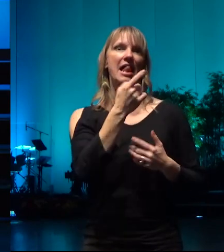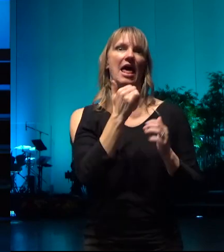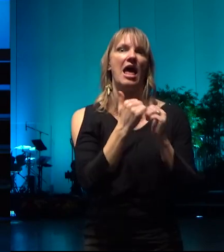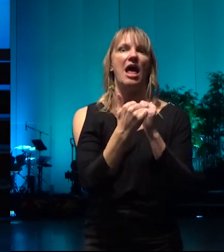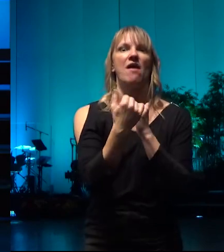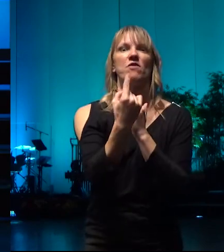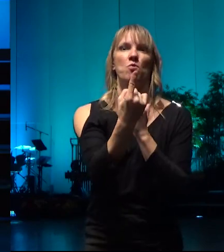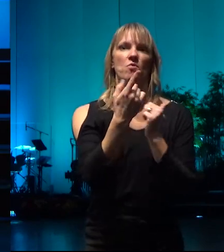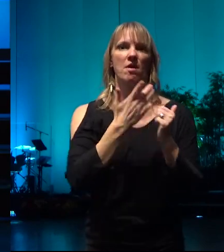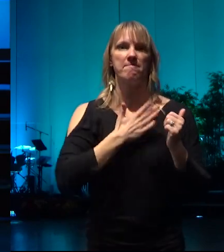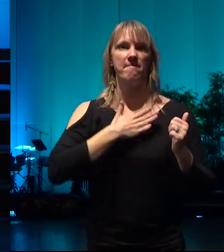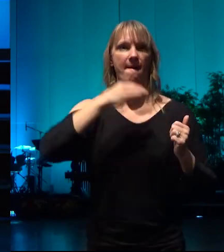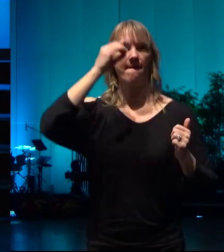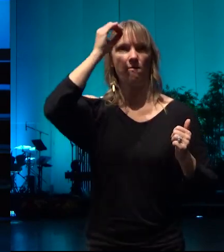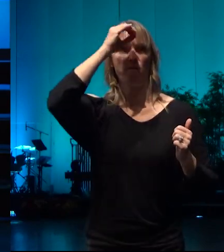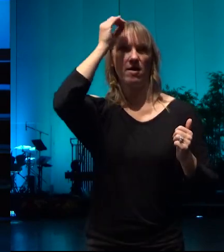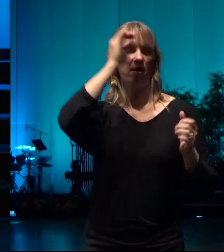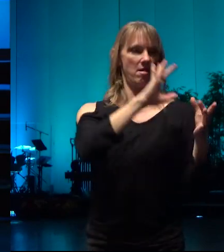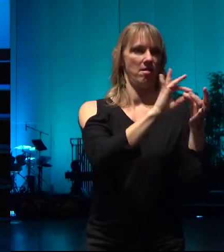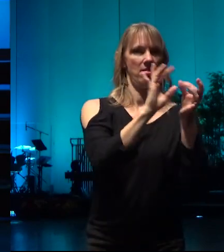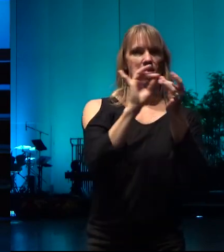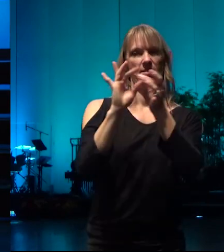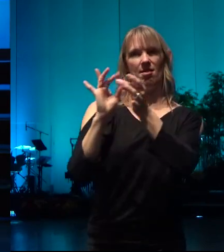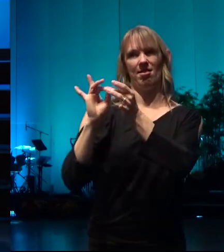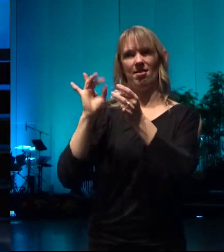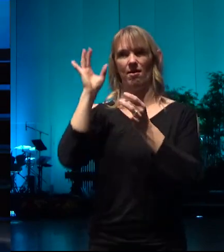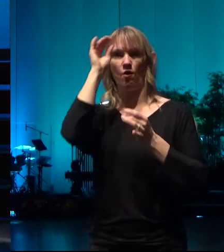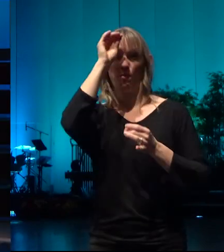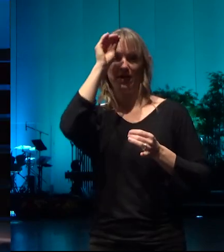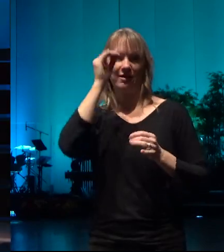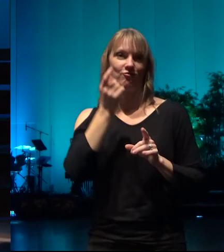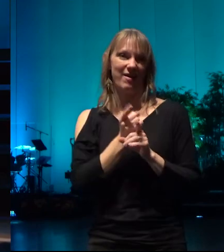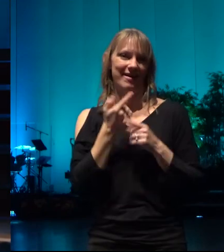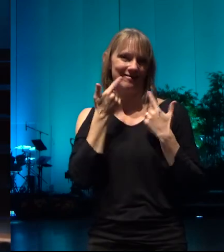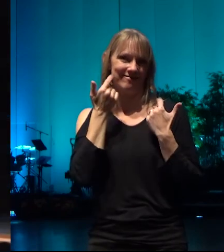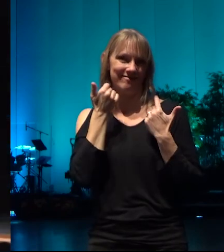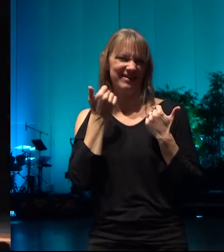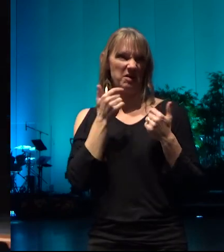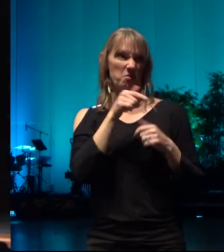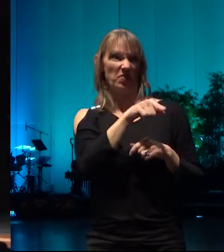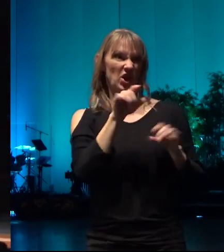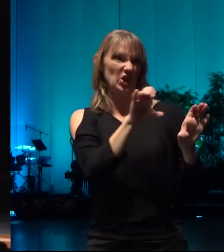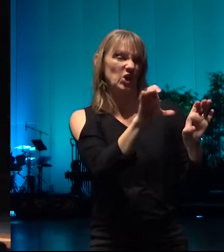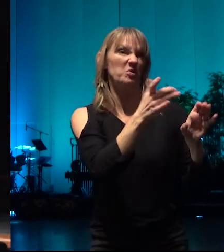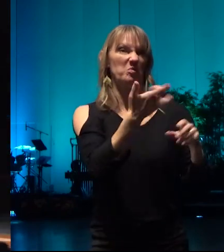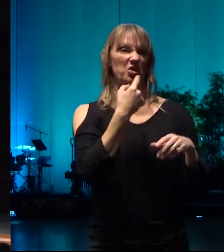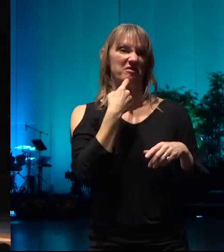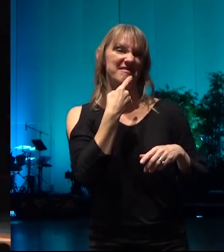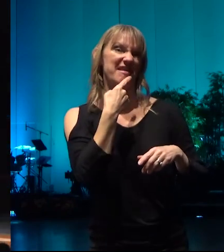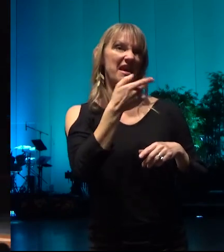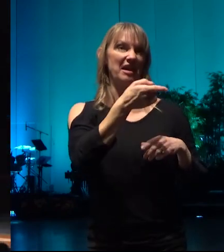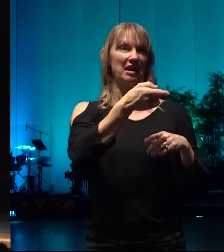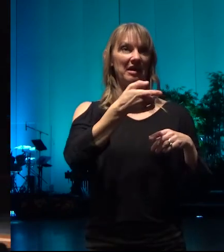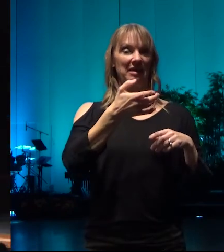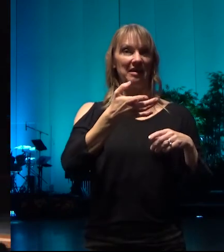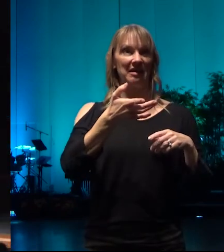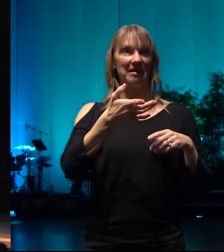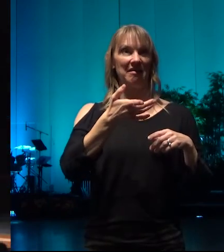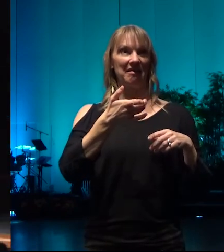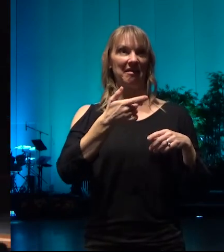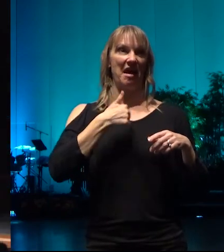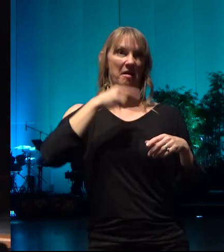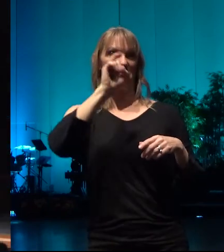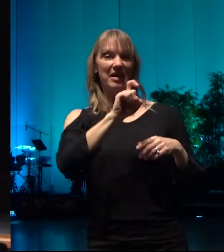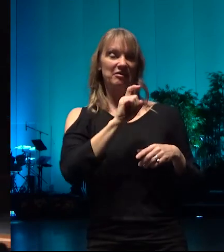I tell everybody my opinion of them. Right? of what they're doing, of what they're saying, of what they're